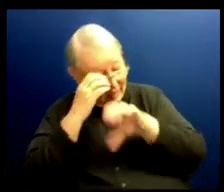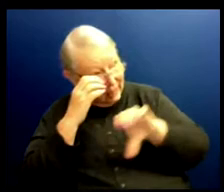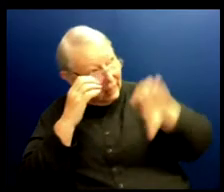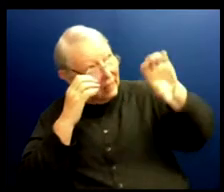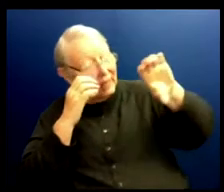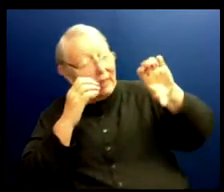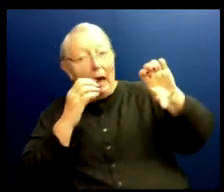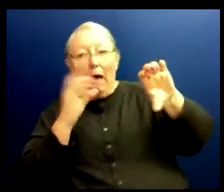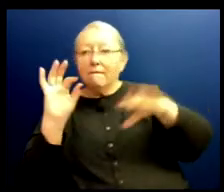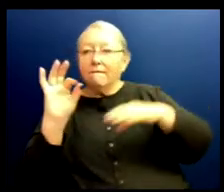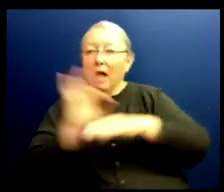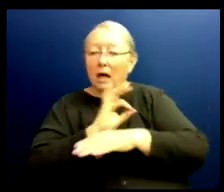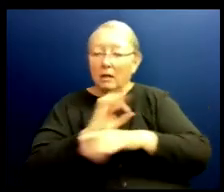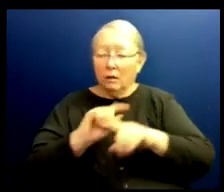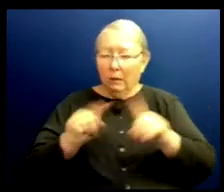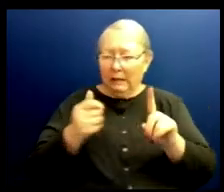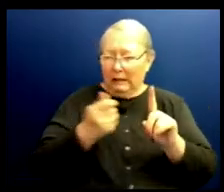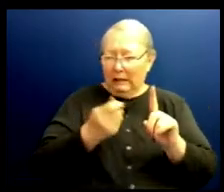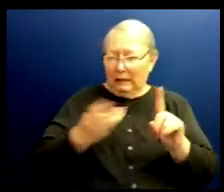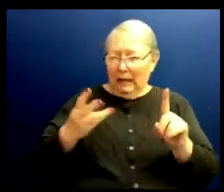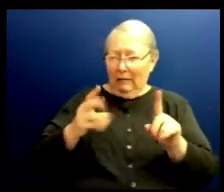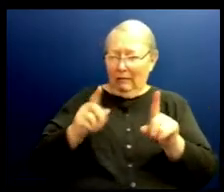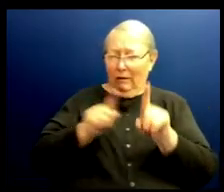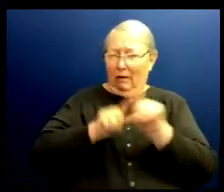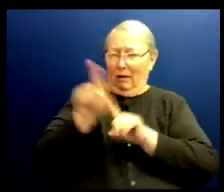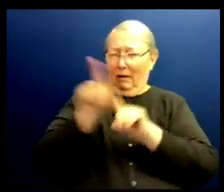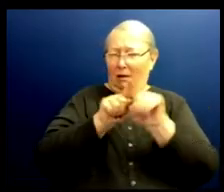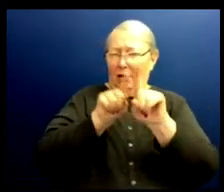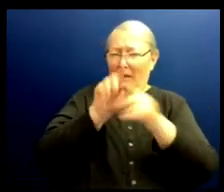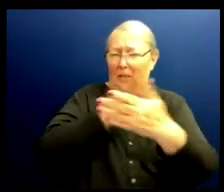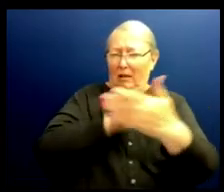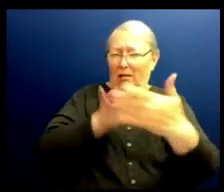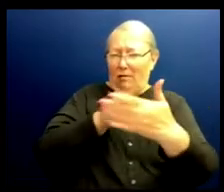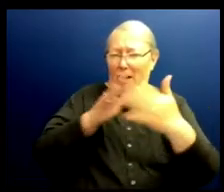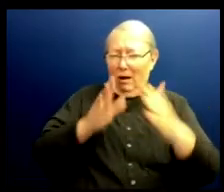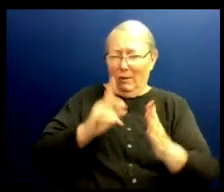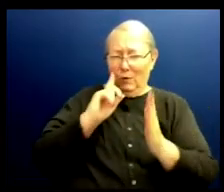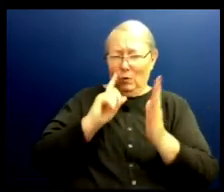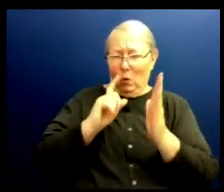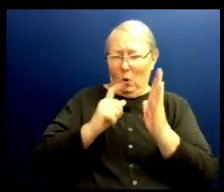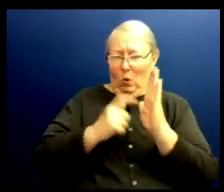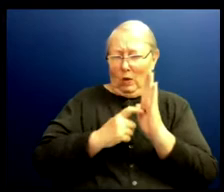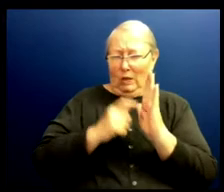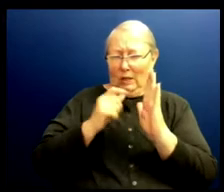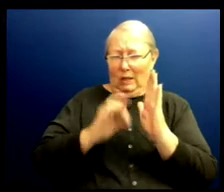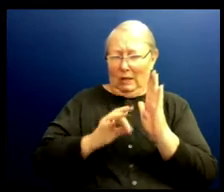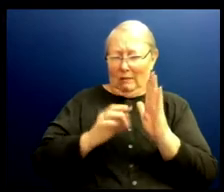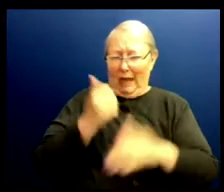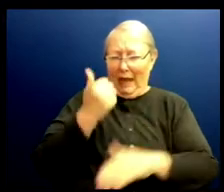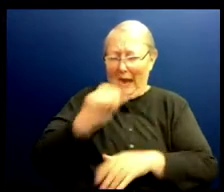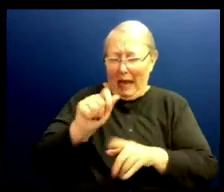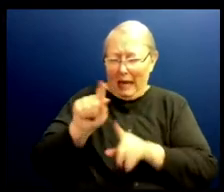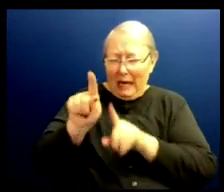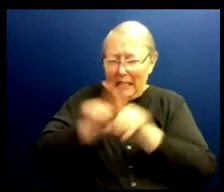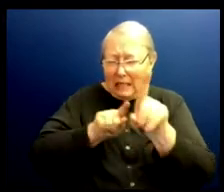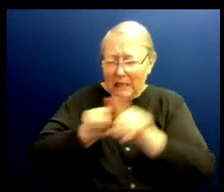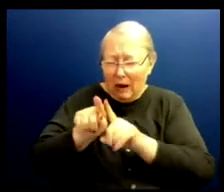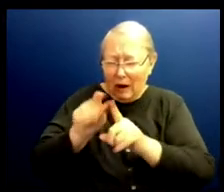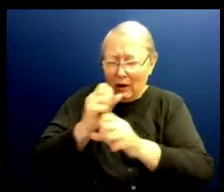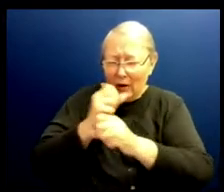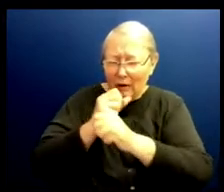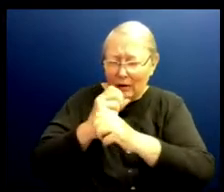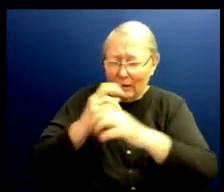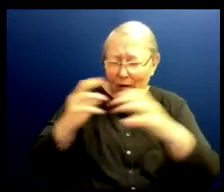several astronomers noticed that if you looked at a magnified image of any of the stars, there was this